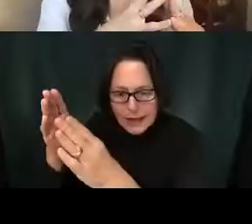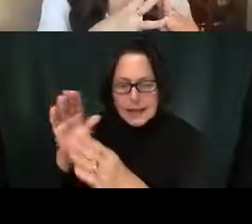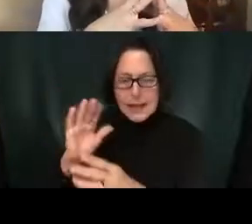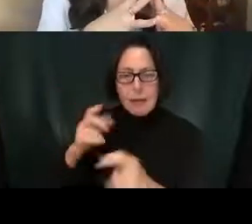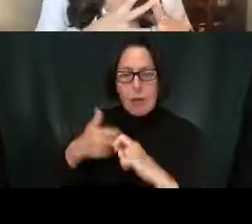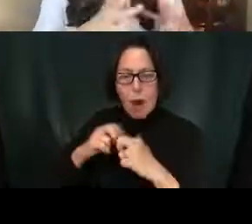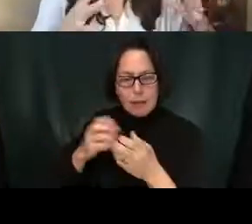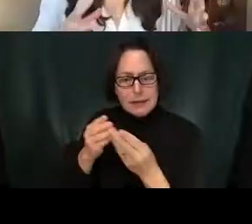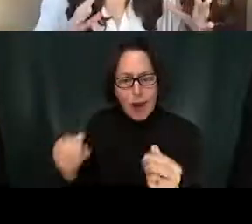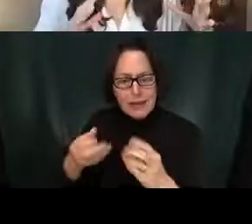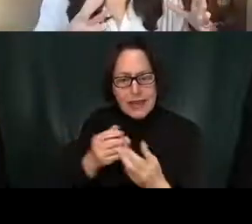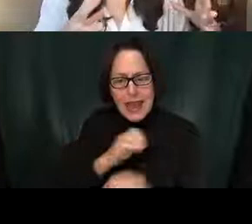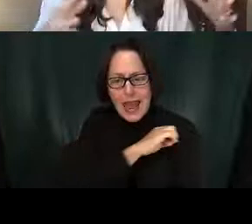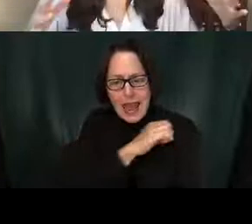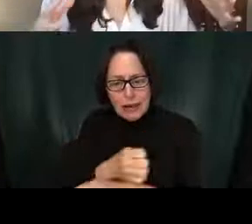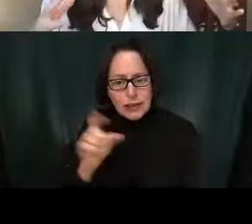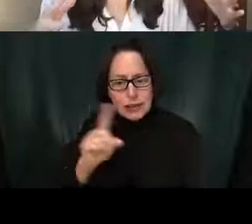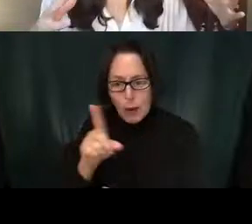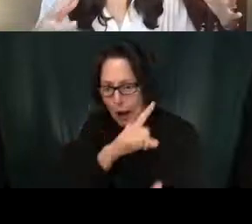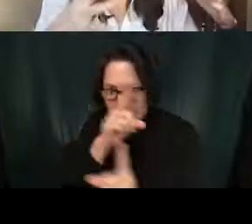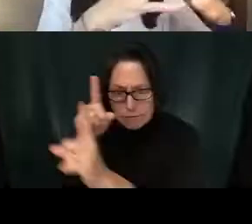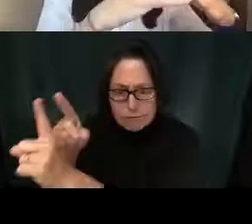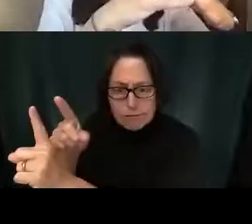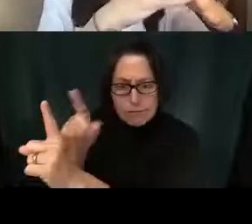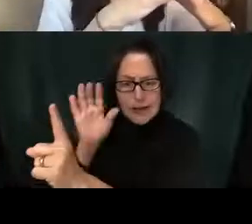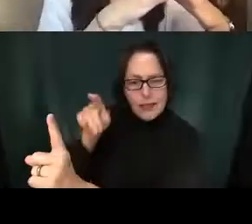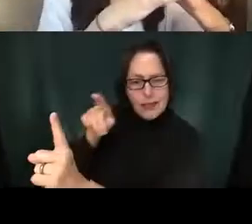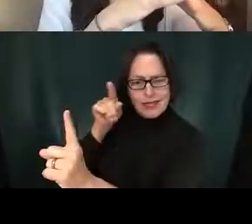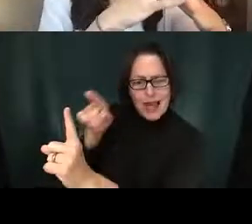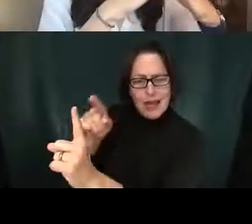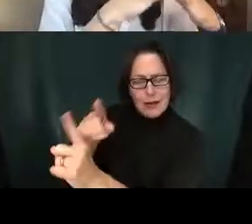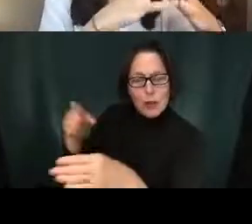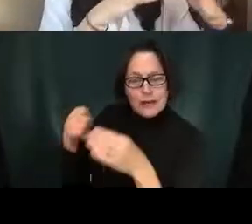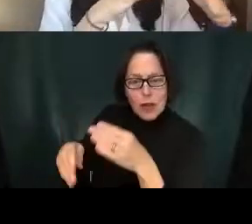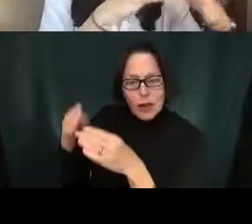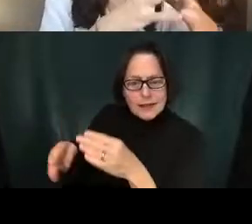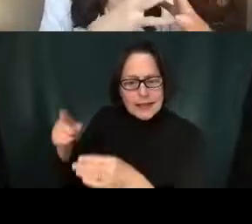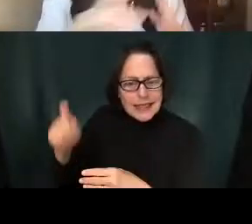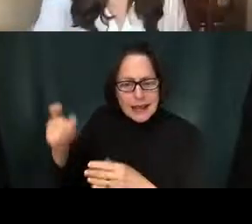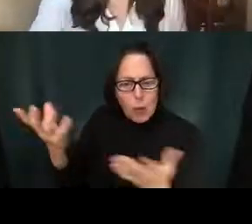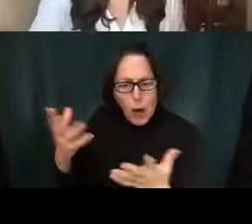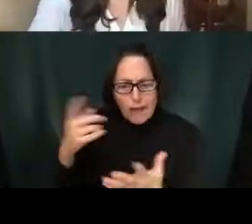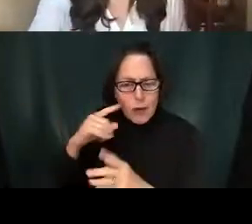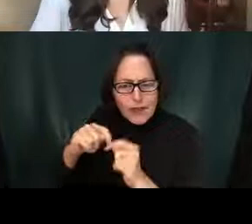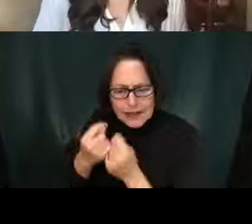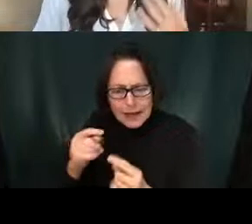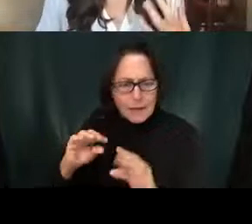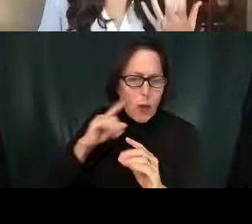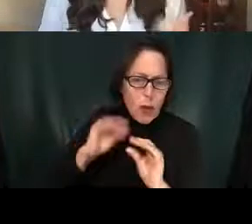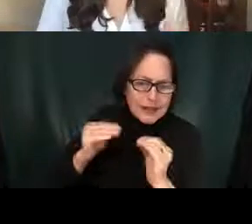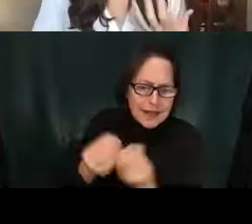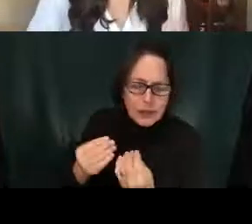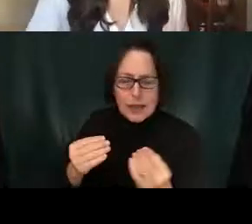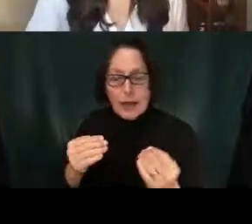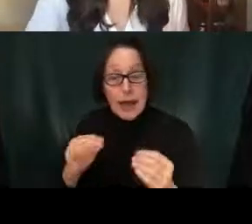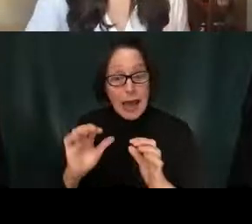solving energy, what are the results we need for our organization, for our team. And so how